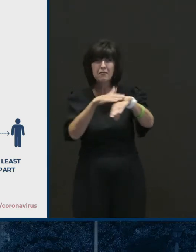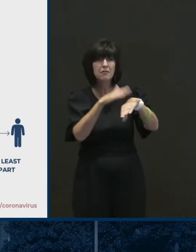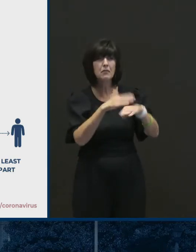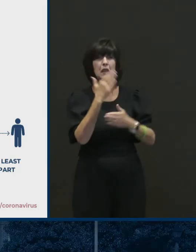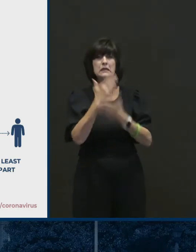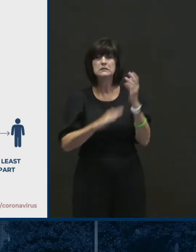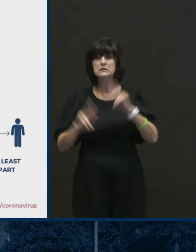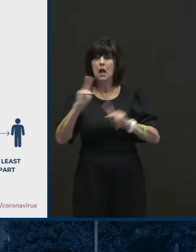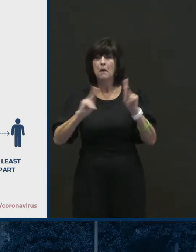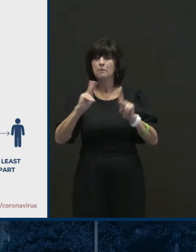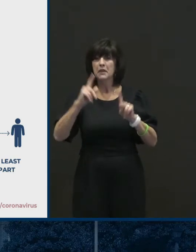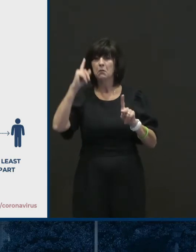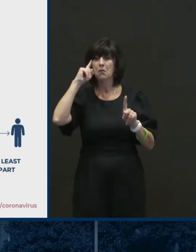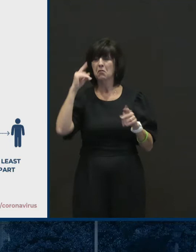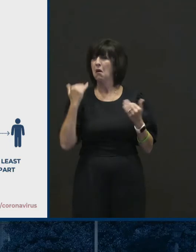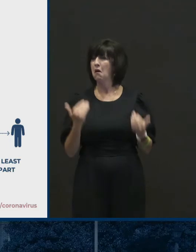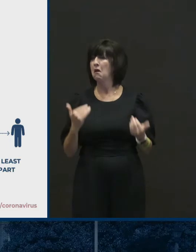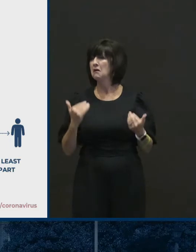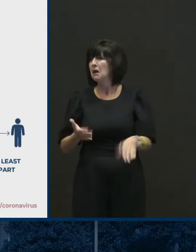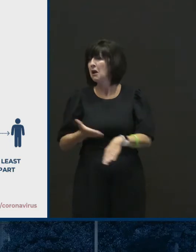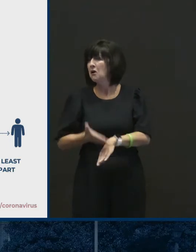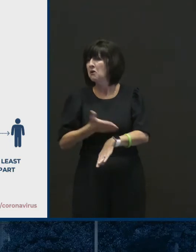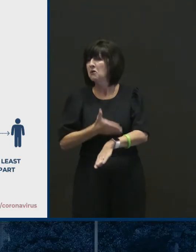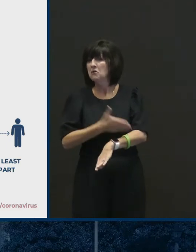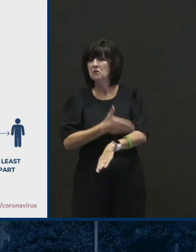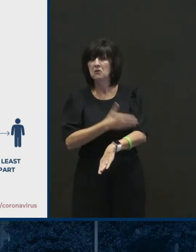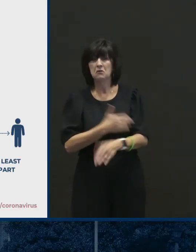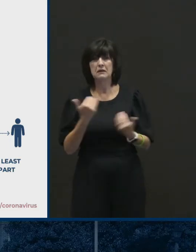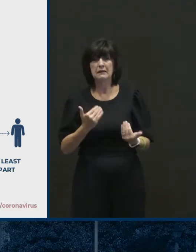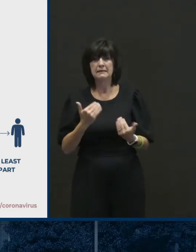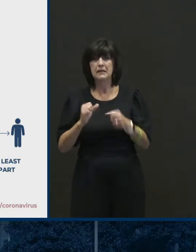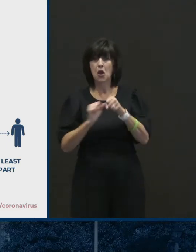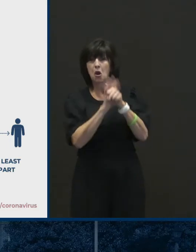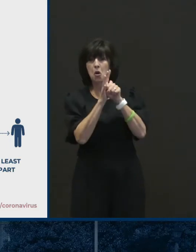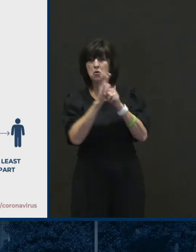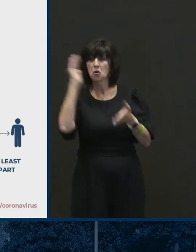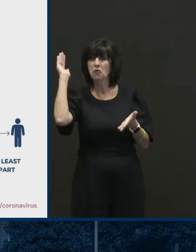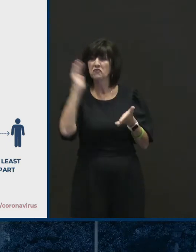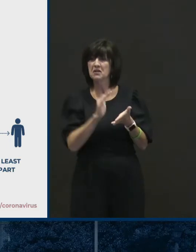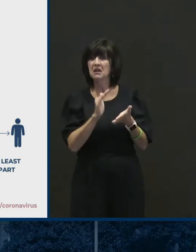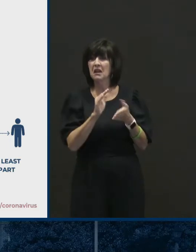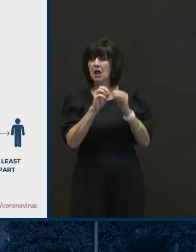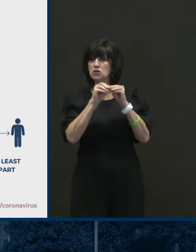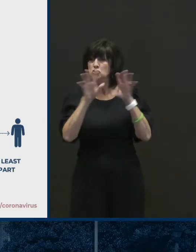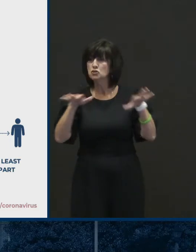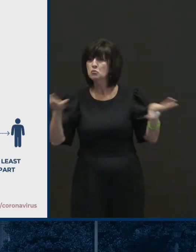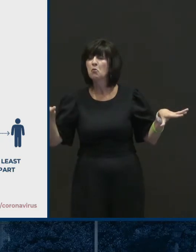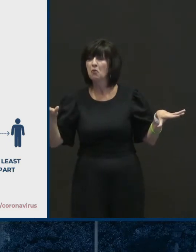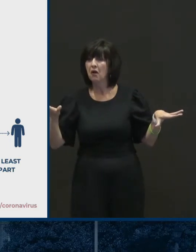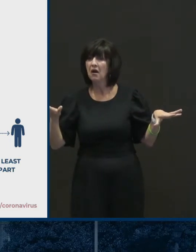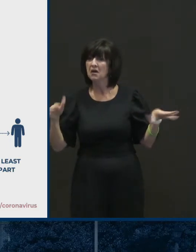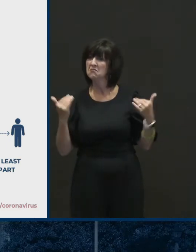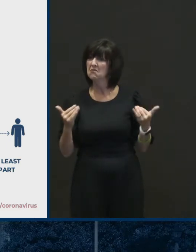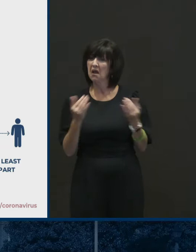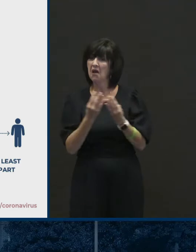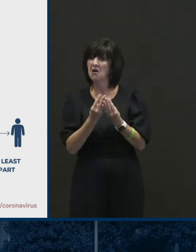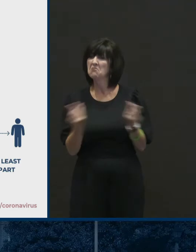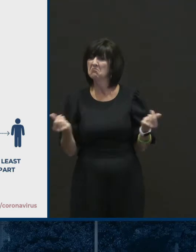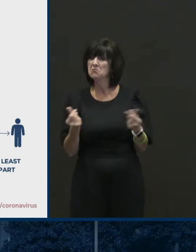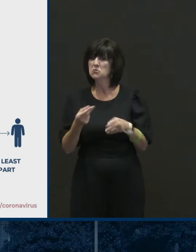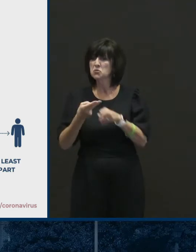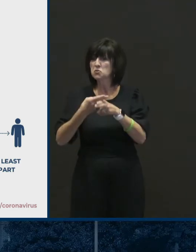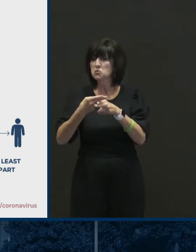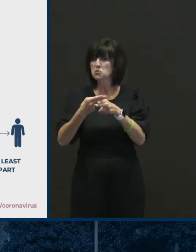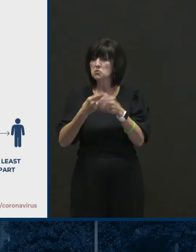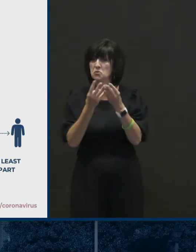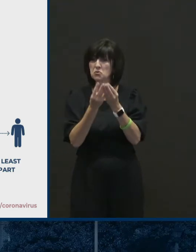increase, these 4 important approaches: staying home if you are at all ill until you know if you're